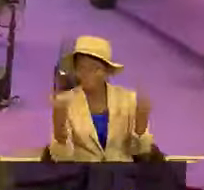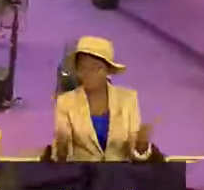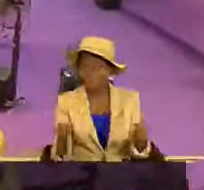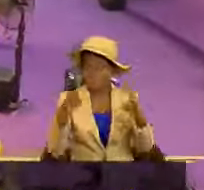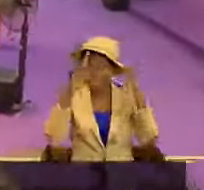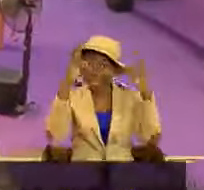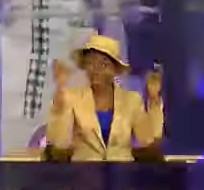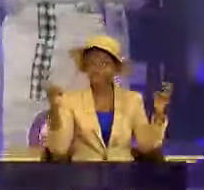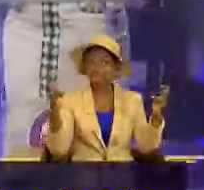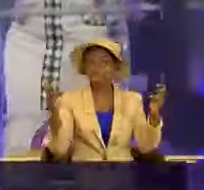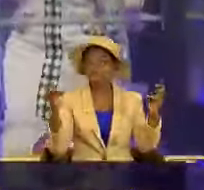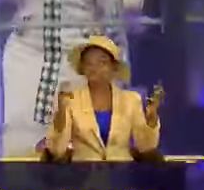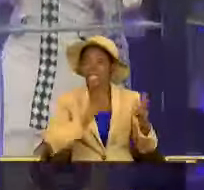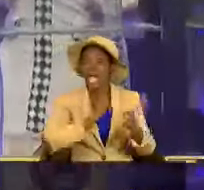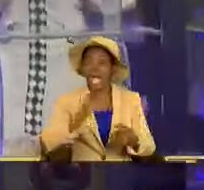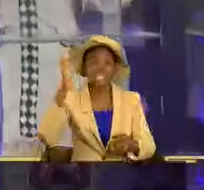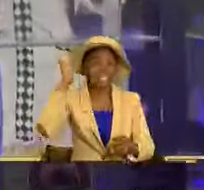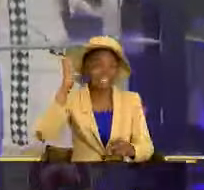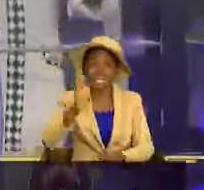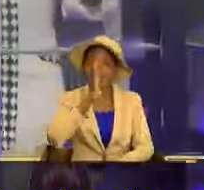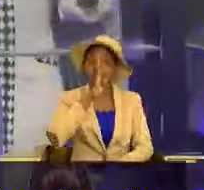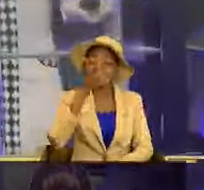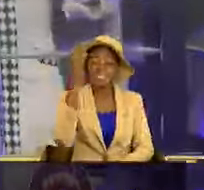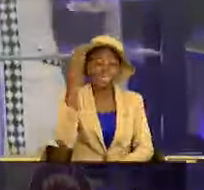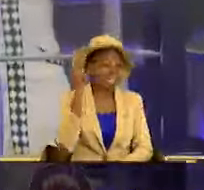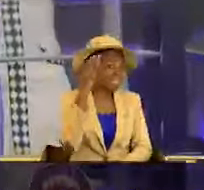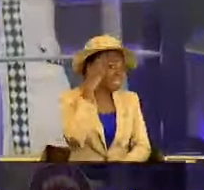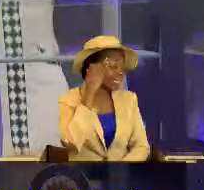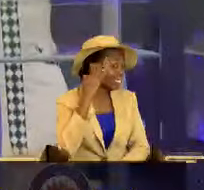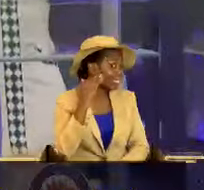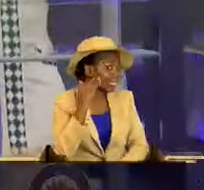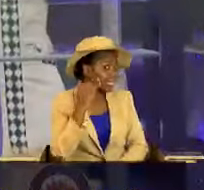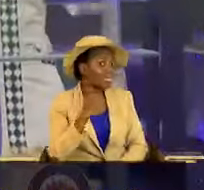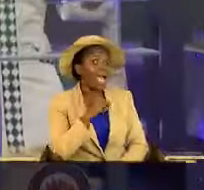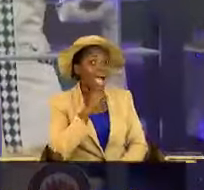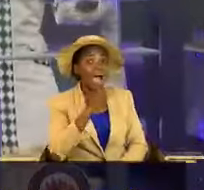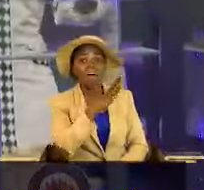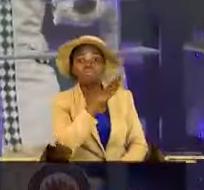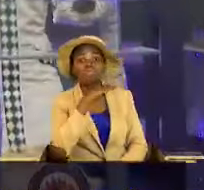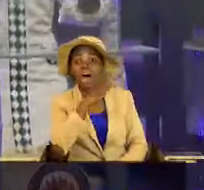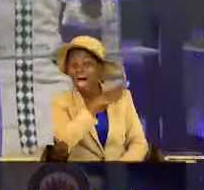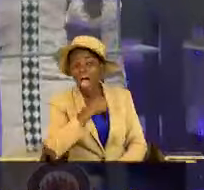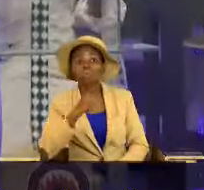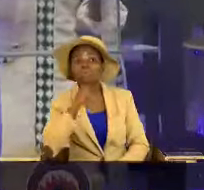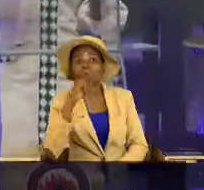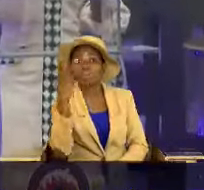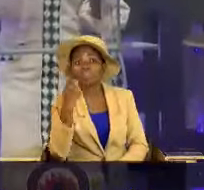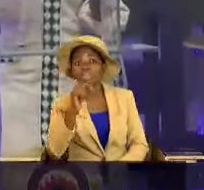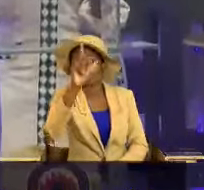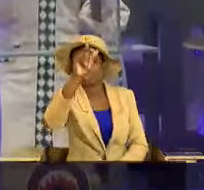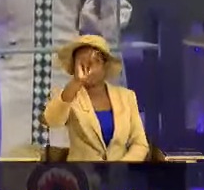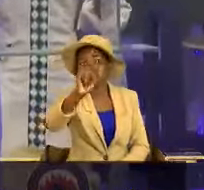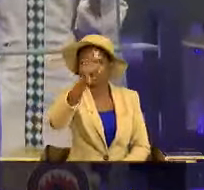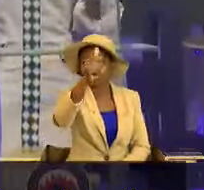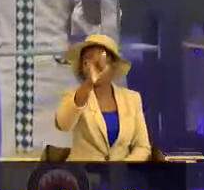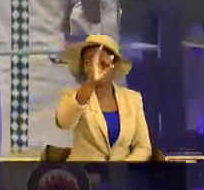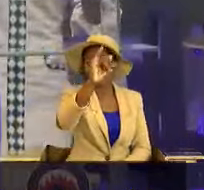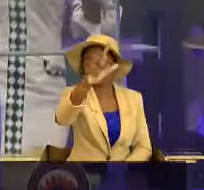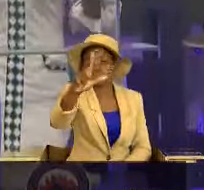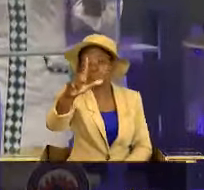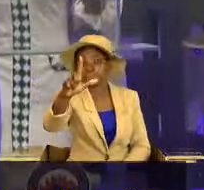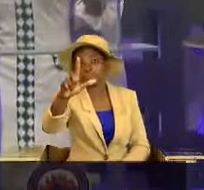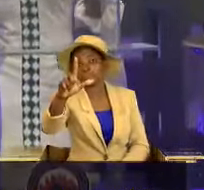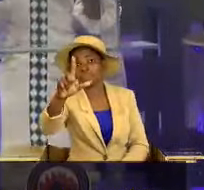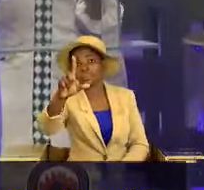titled I shall be the head and not the tail cry to the Lord like this